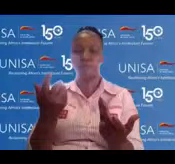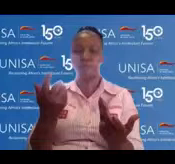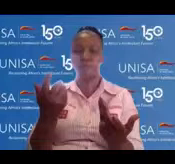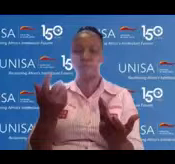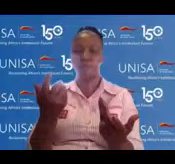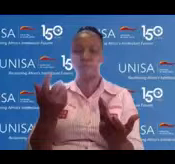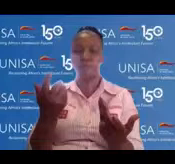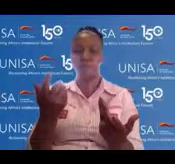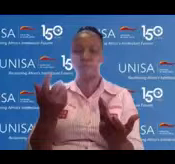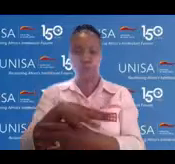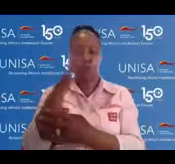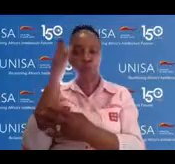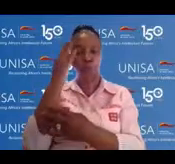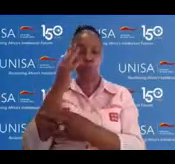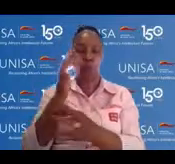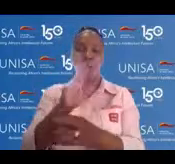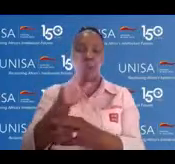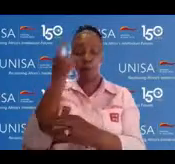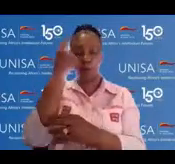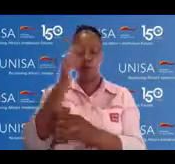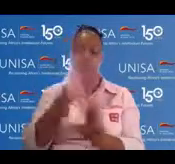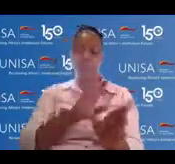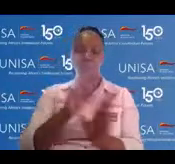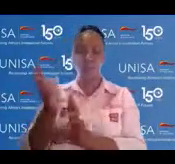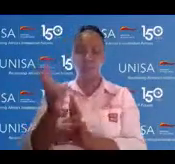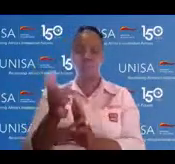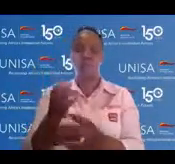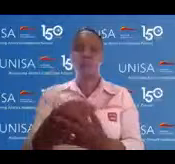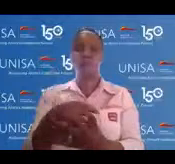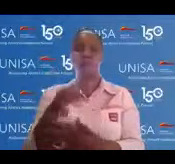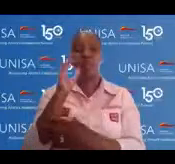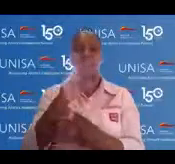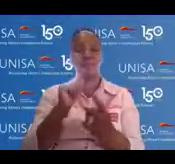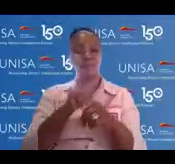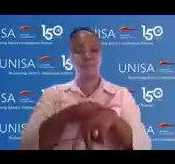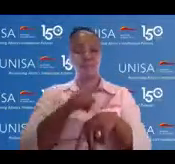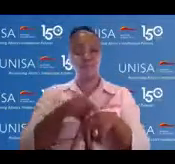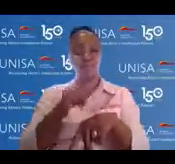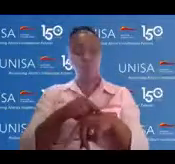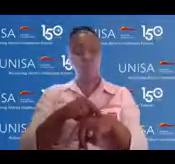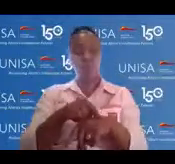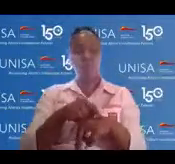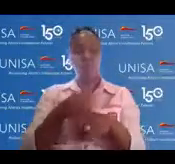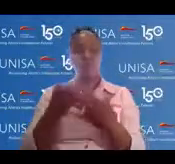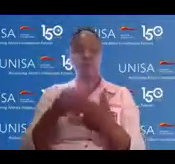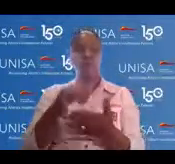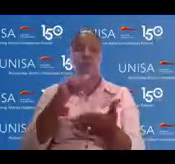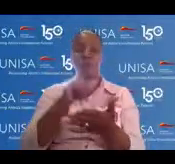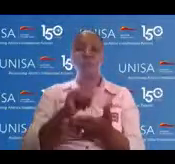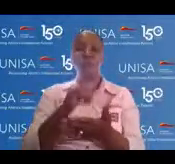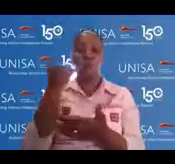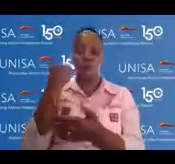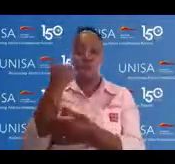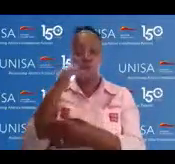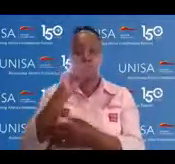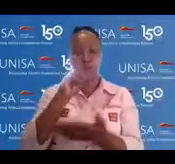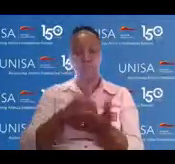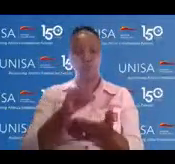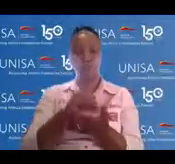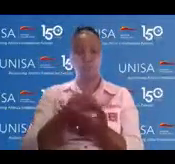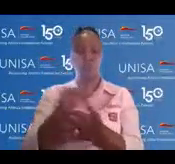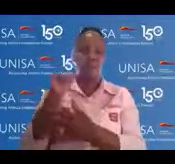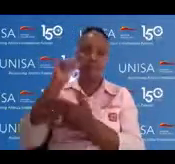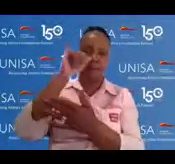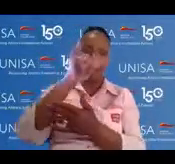Now remember, at this point, you can then also put your phone into flight mode, so you don't get into interruptions. The app